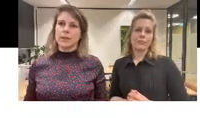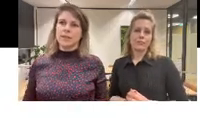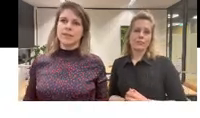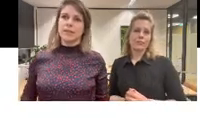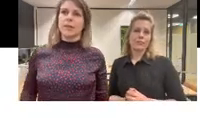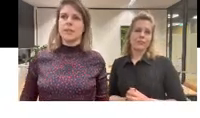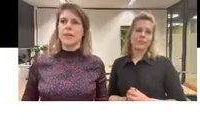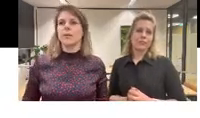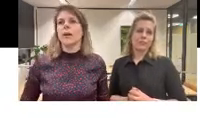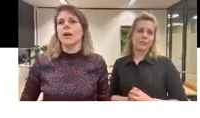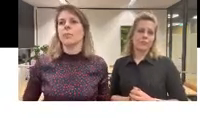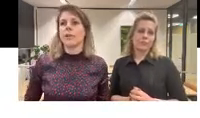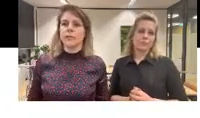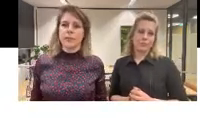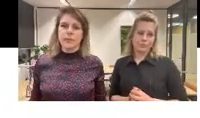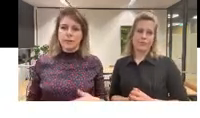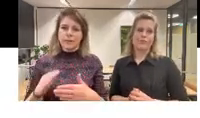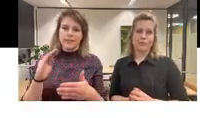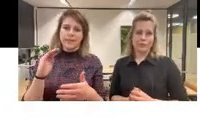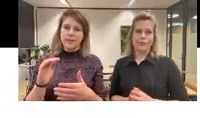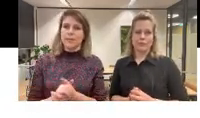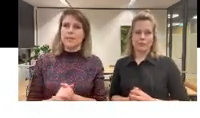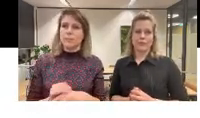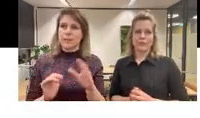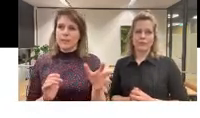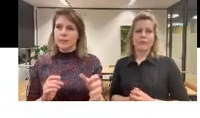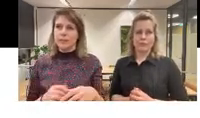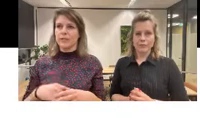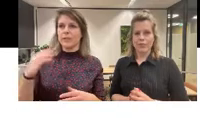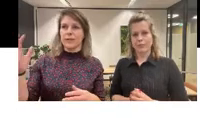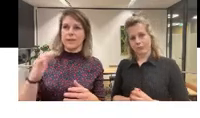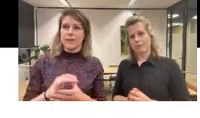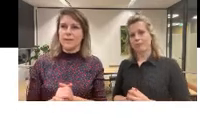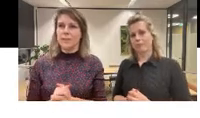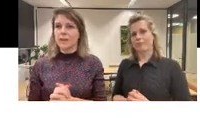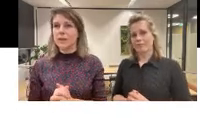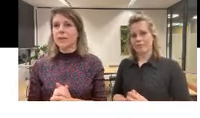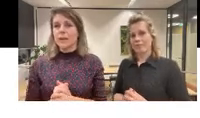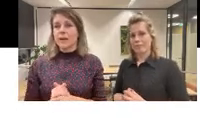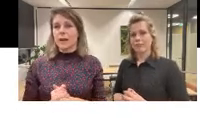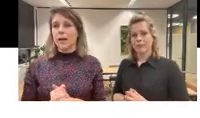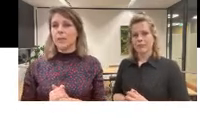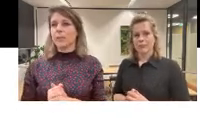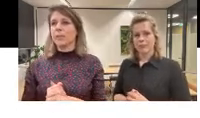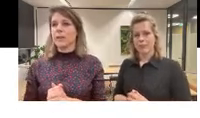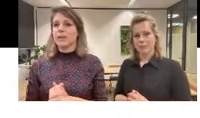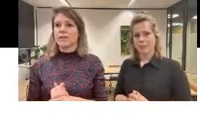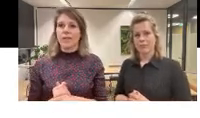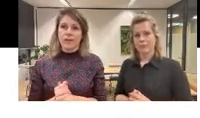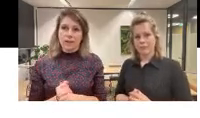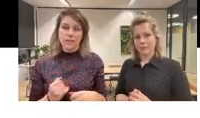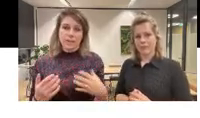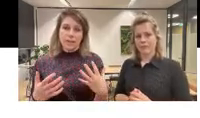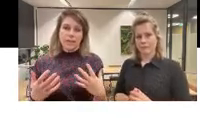the patients also preferred this sequence of PE first and then EMDR because